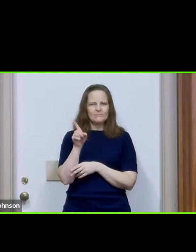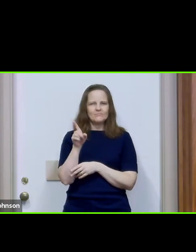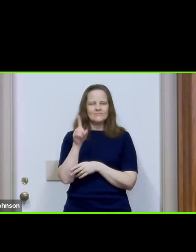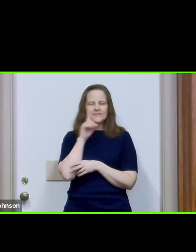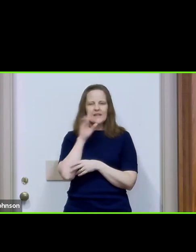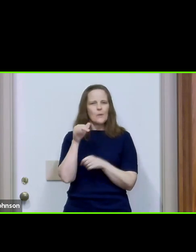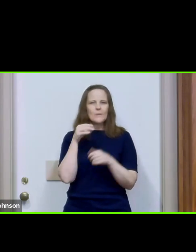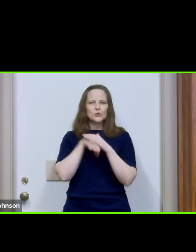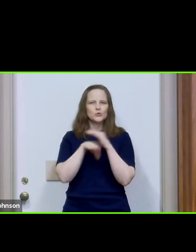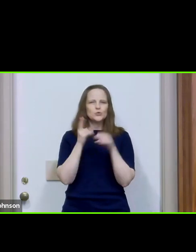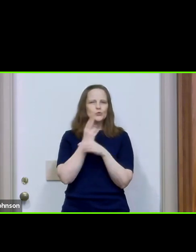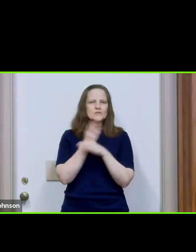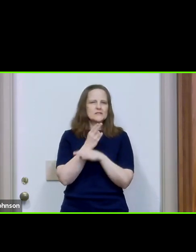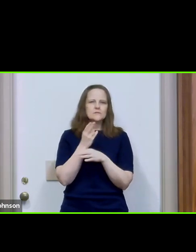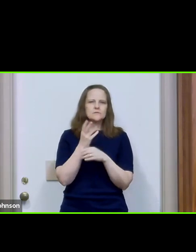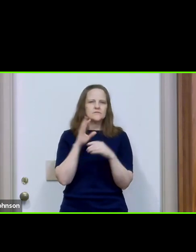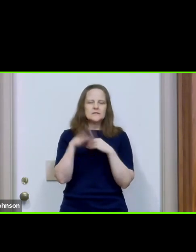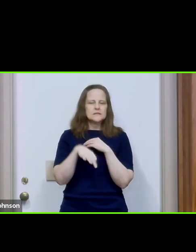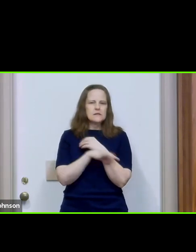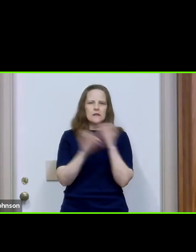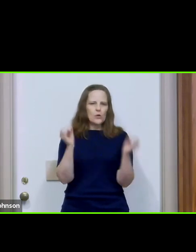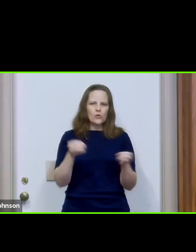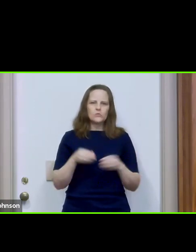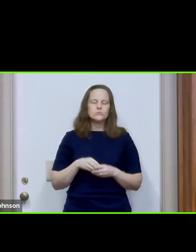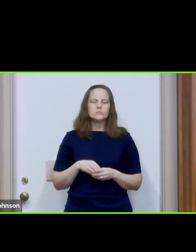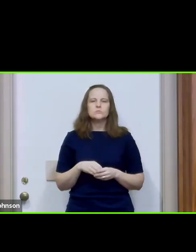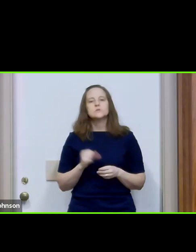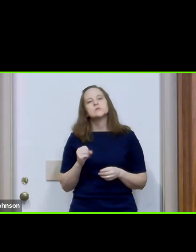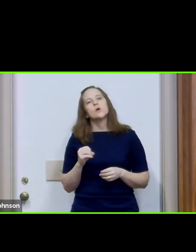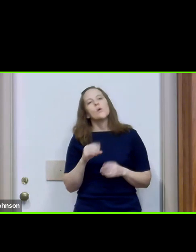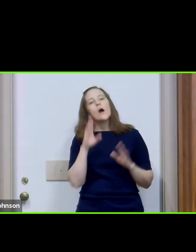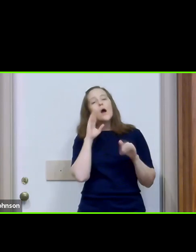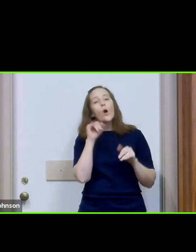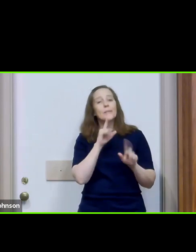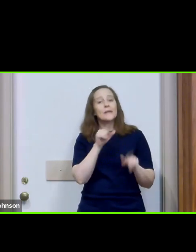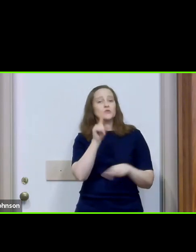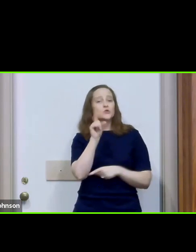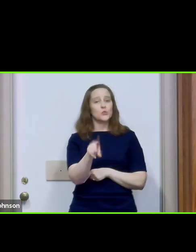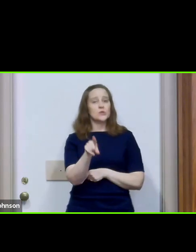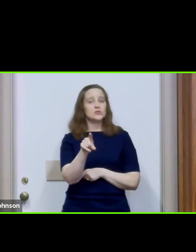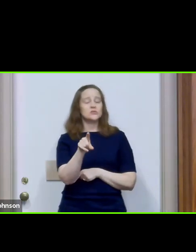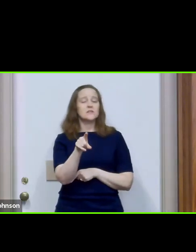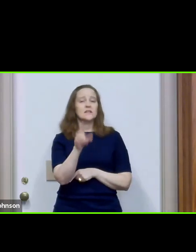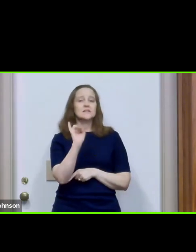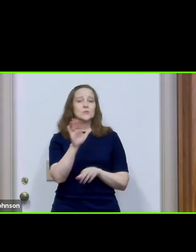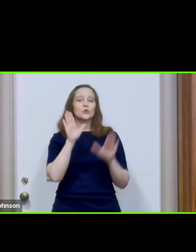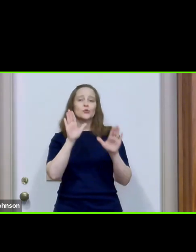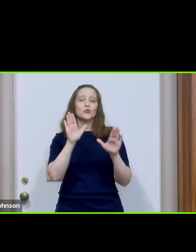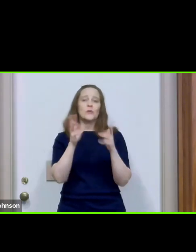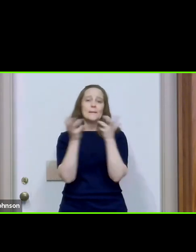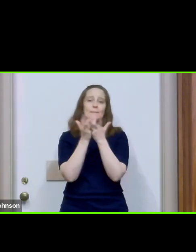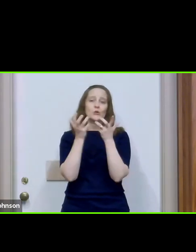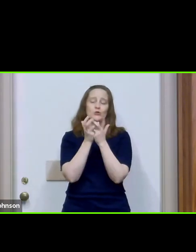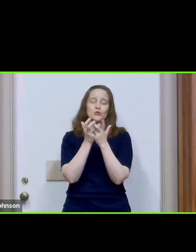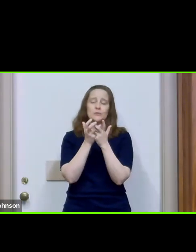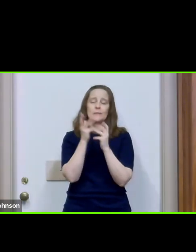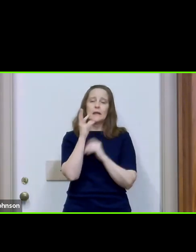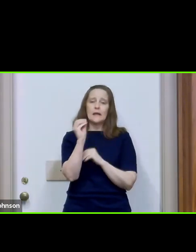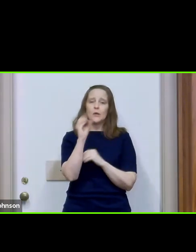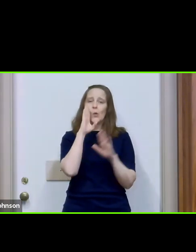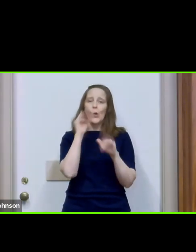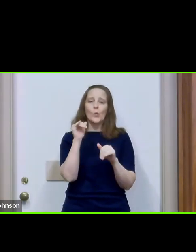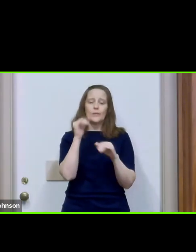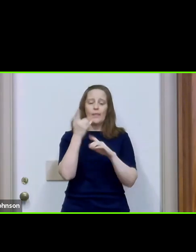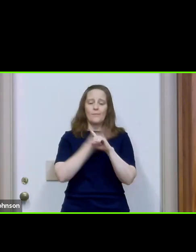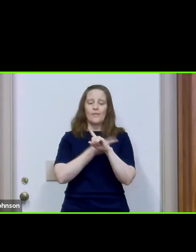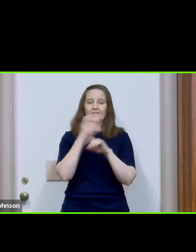at all. They shouldn't have any needs. So I hope that answers your questions. It has been a great partnership, and we hope that the month of